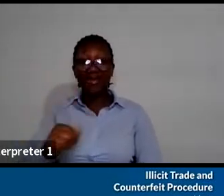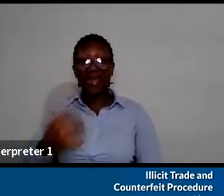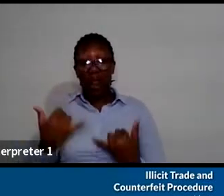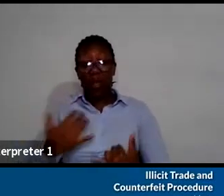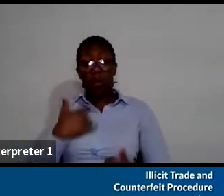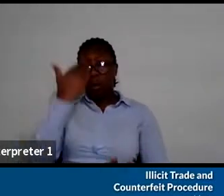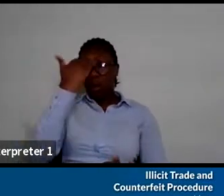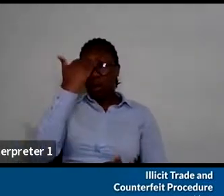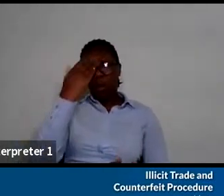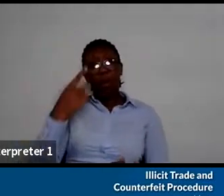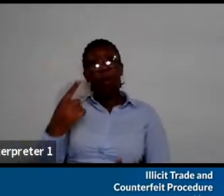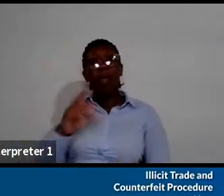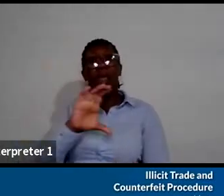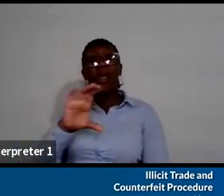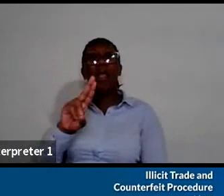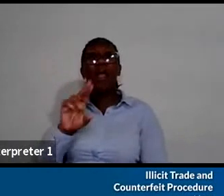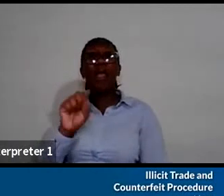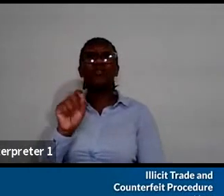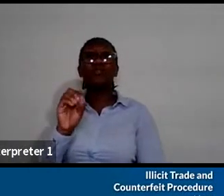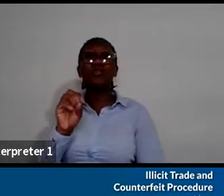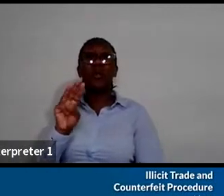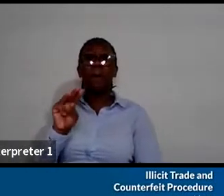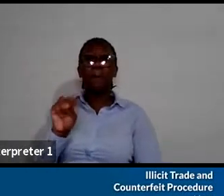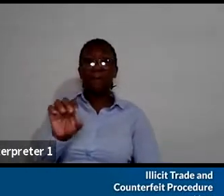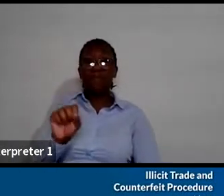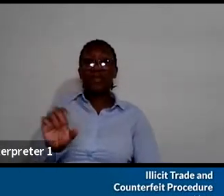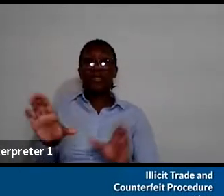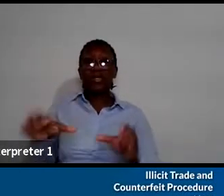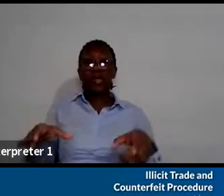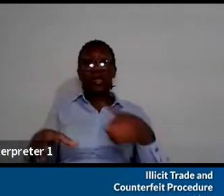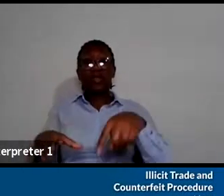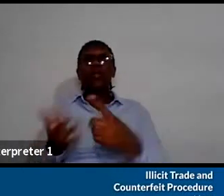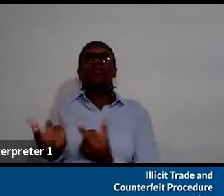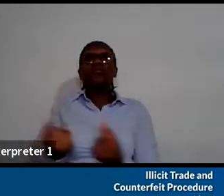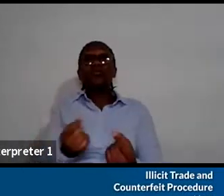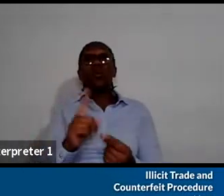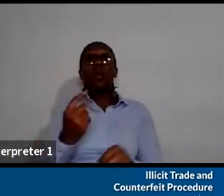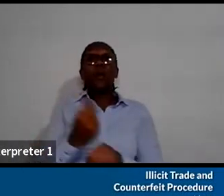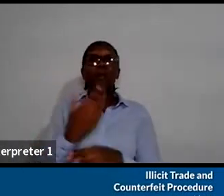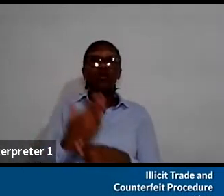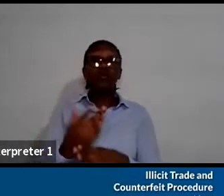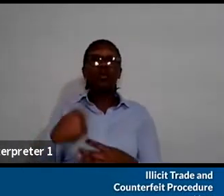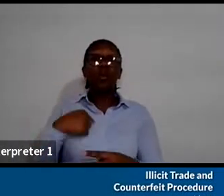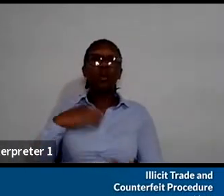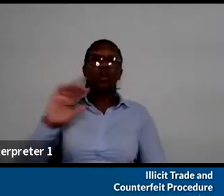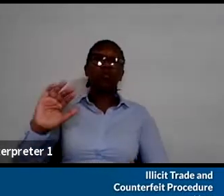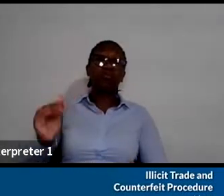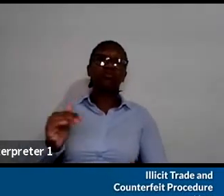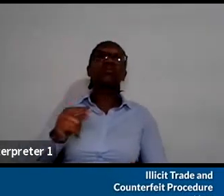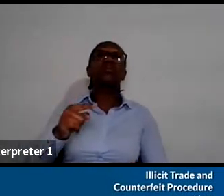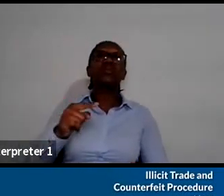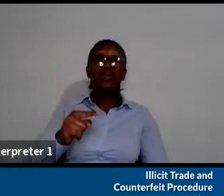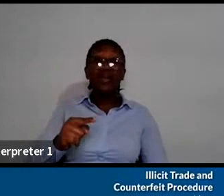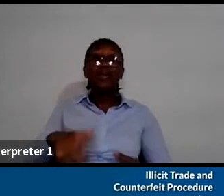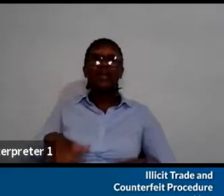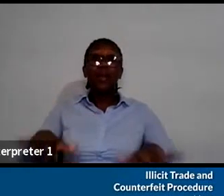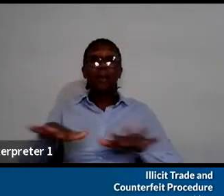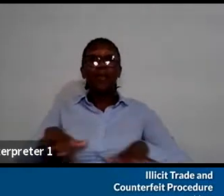to respond to this trade of illicit and counterfeit goods in those areas and other areas in the